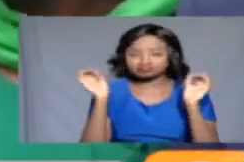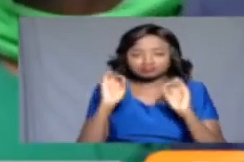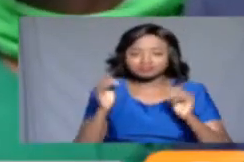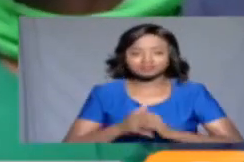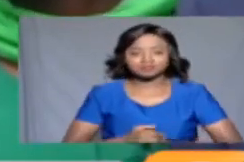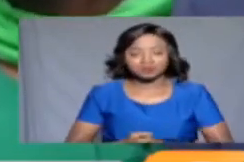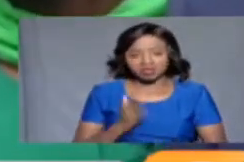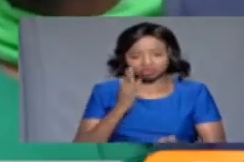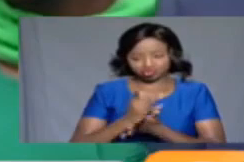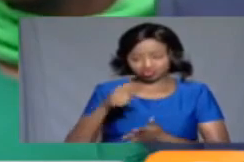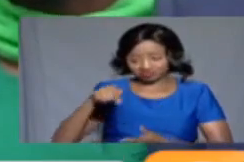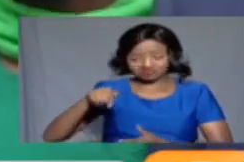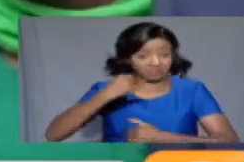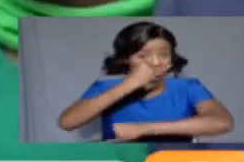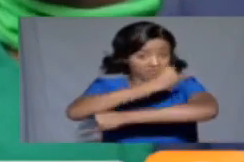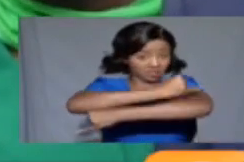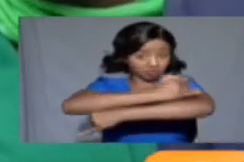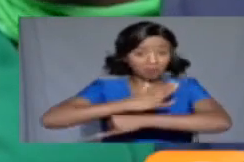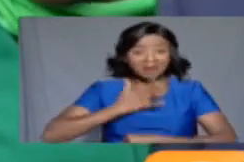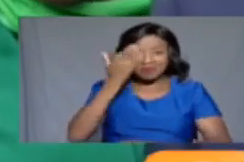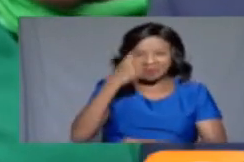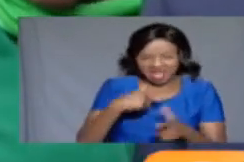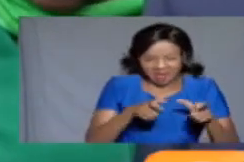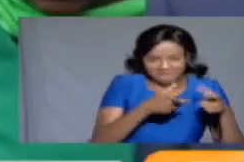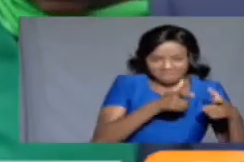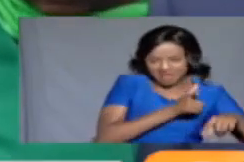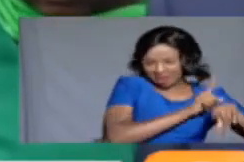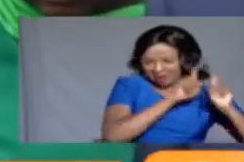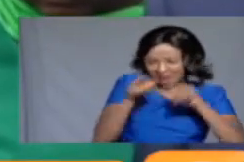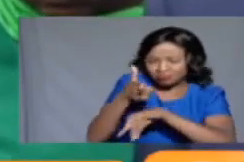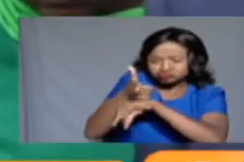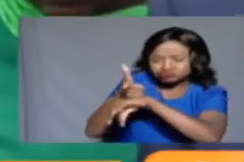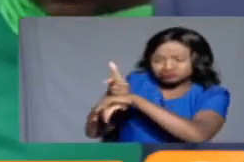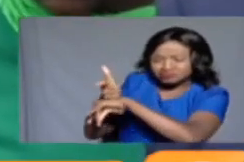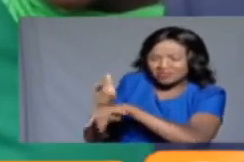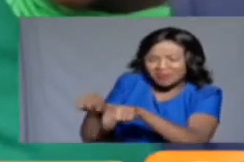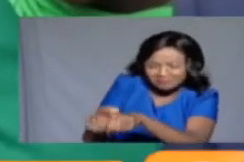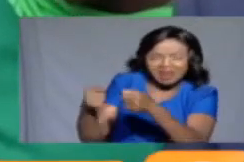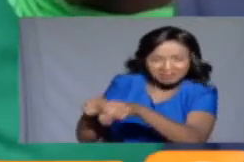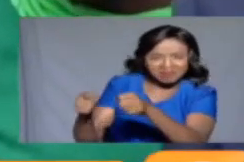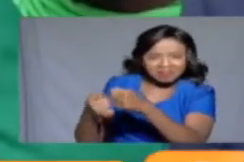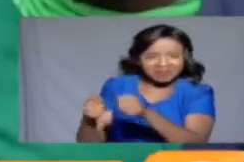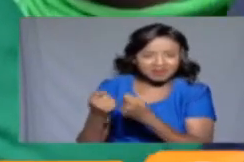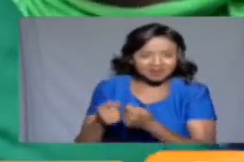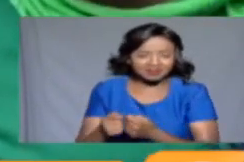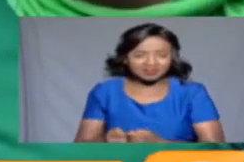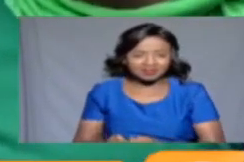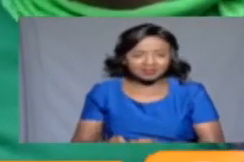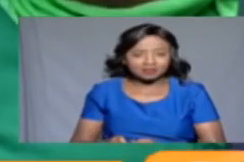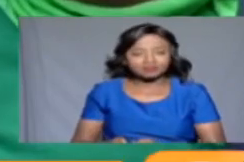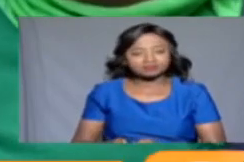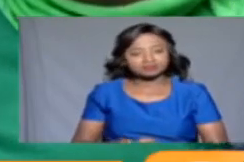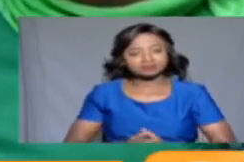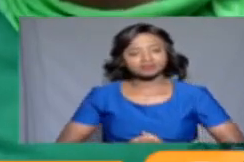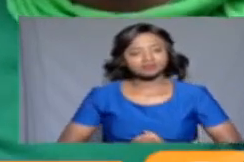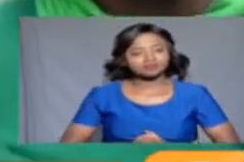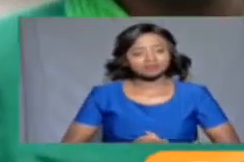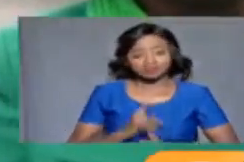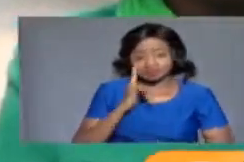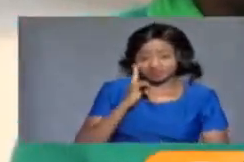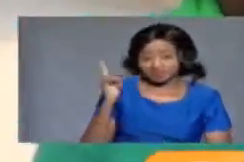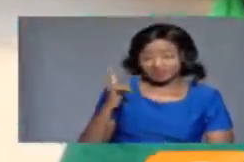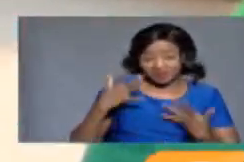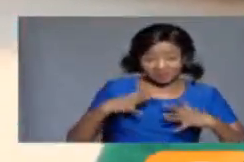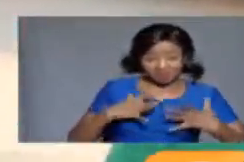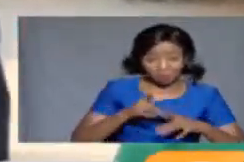I must defend it because the media has been actually bringing it down for no apparent reason. For instance, the presence of journalists